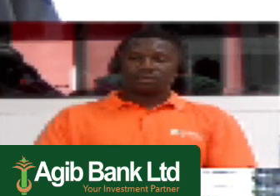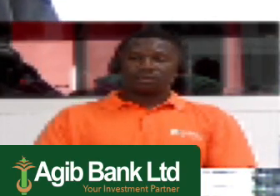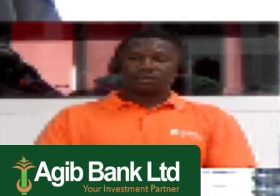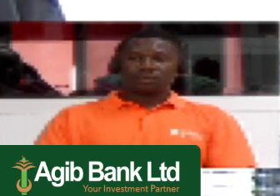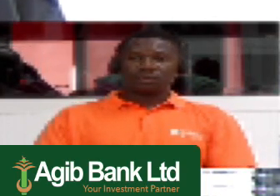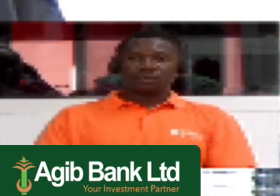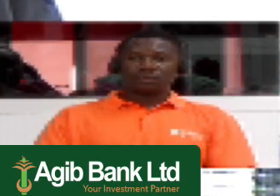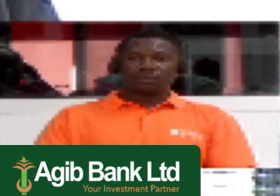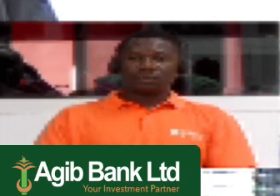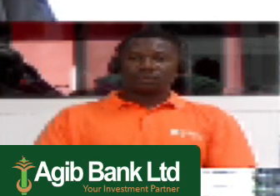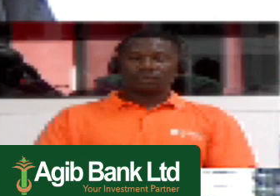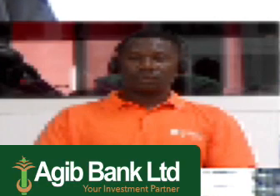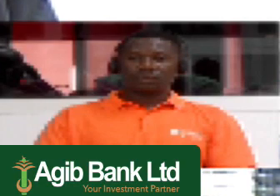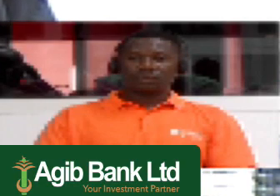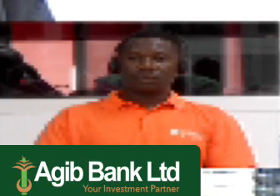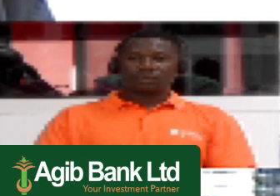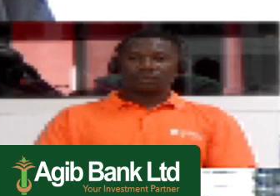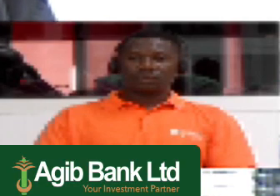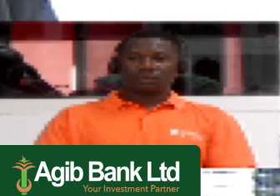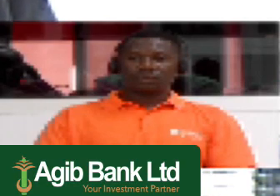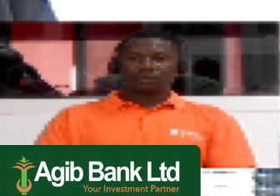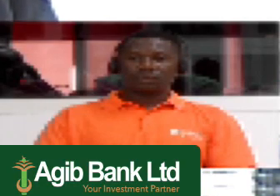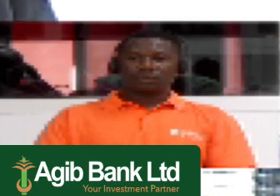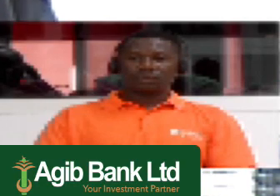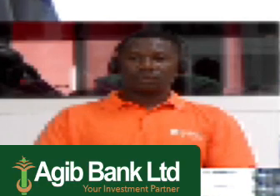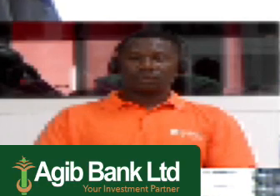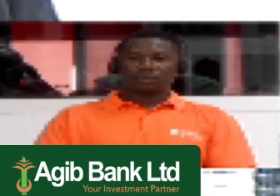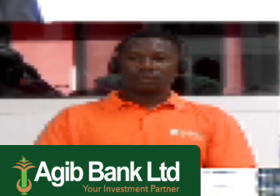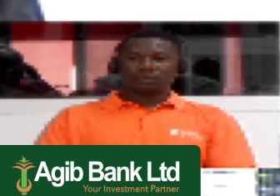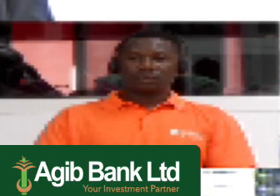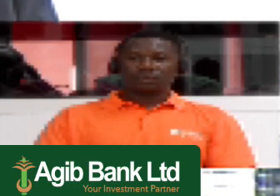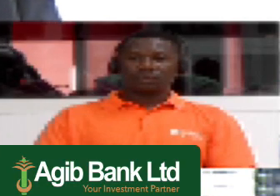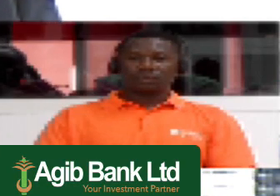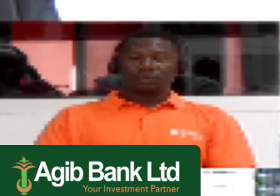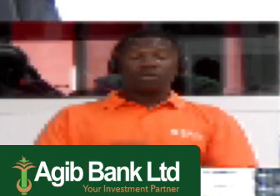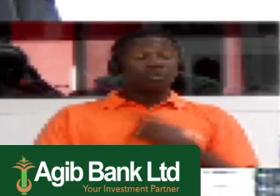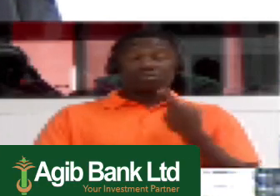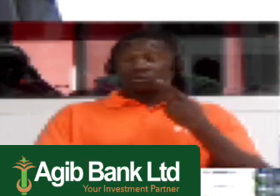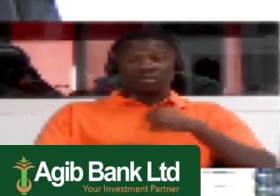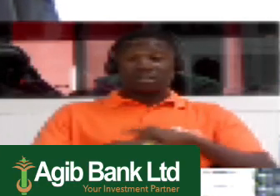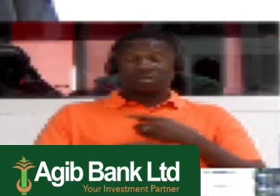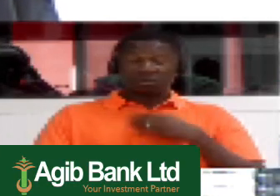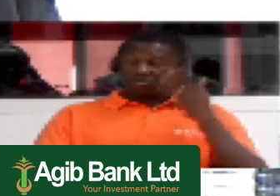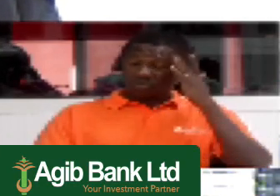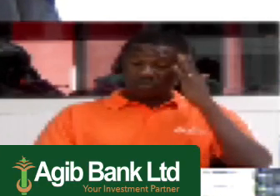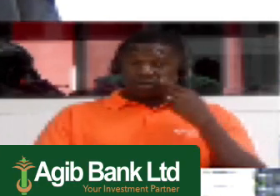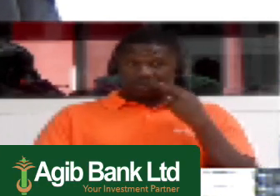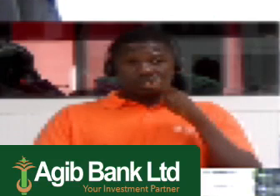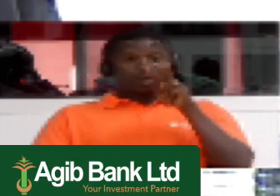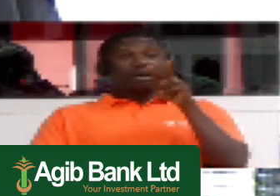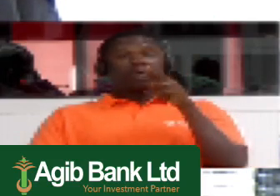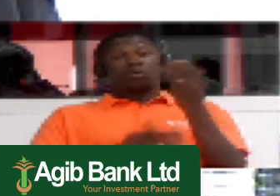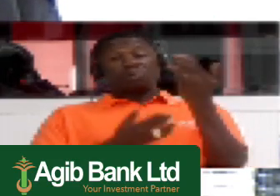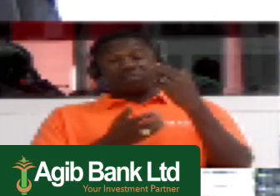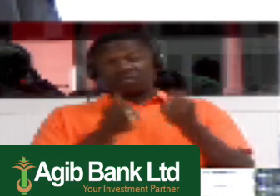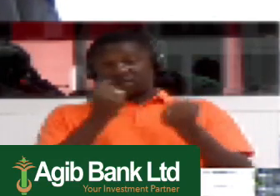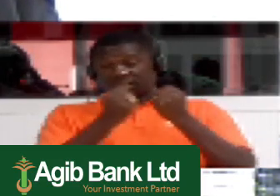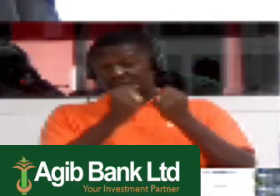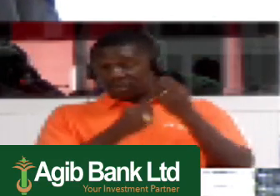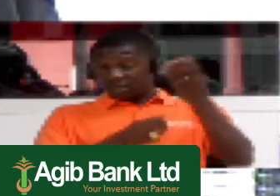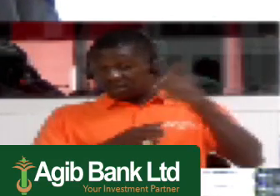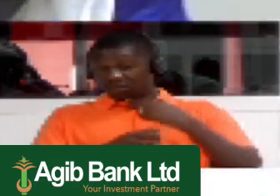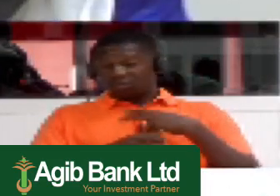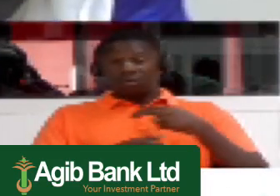decorum. So in the end, when we saw them coming from a distance,